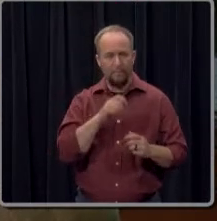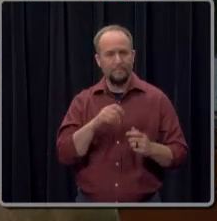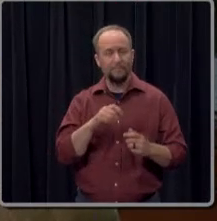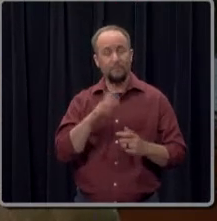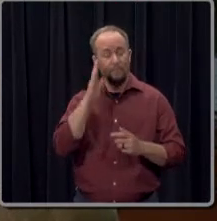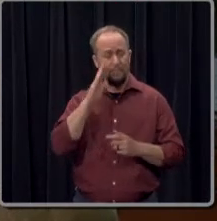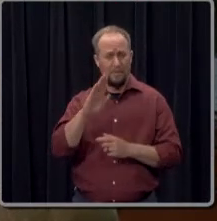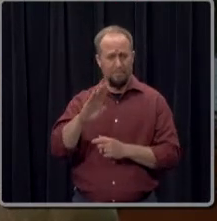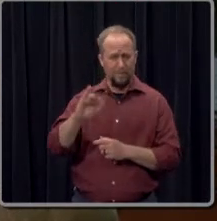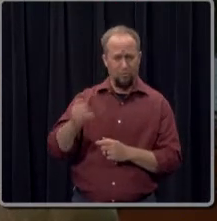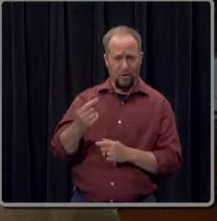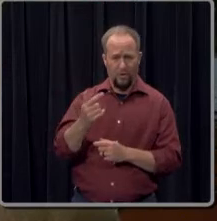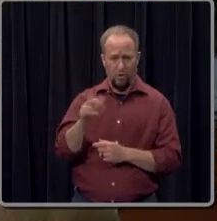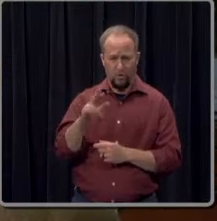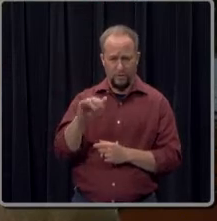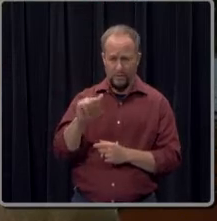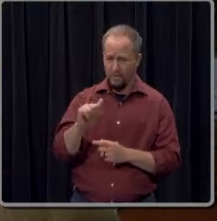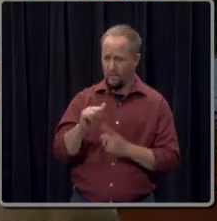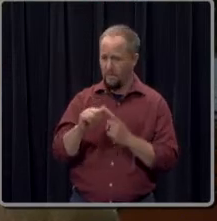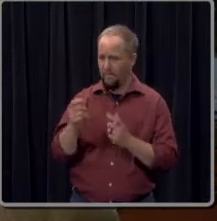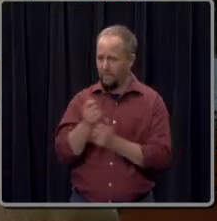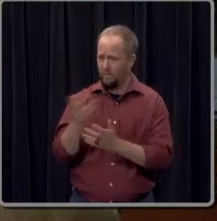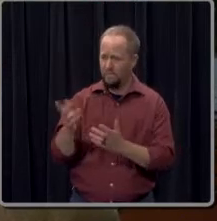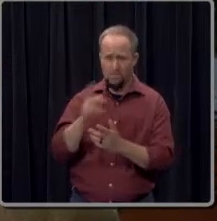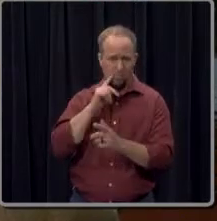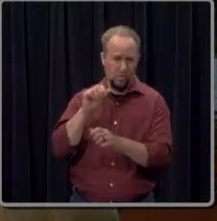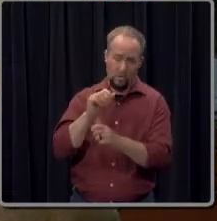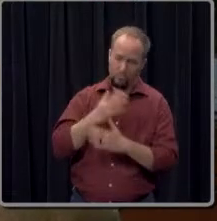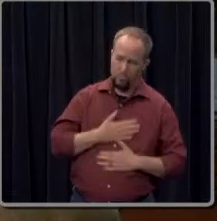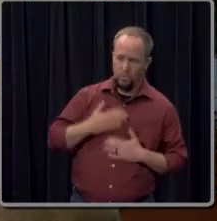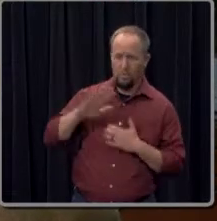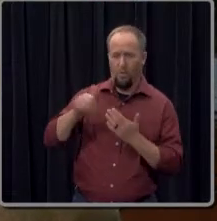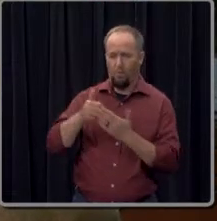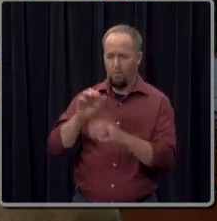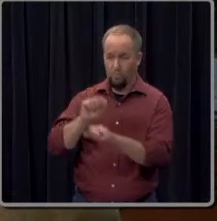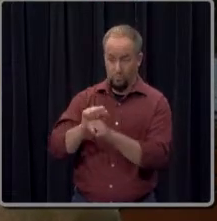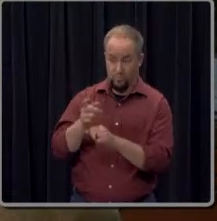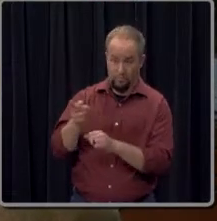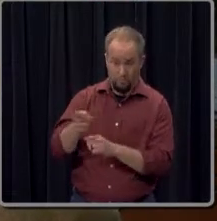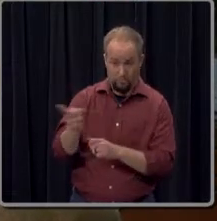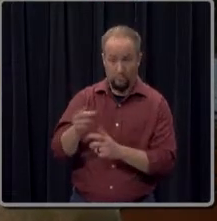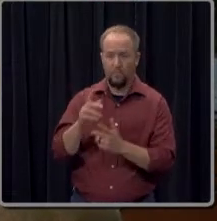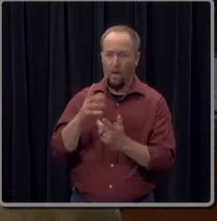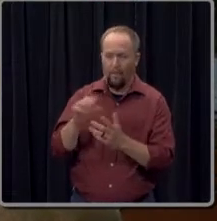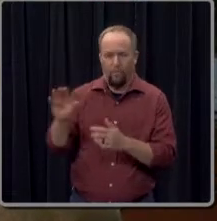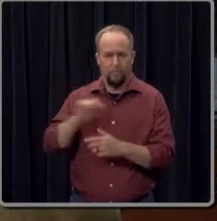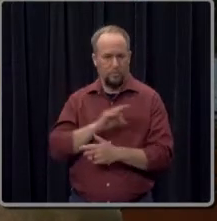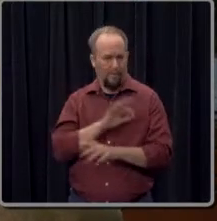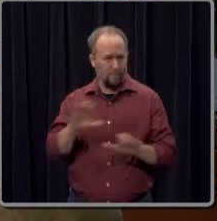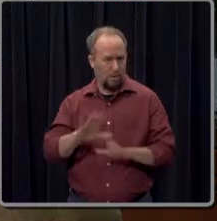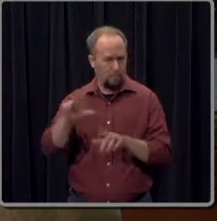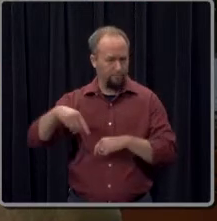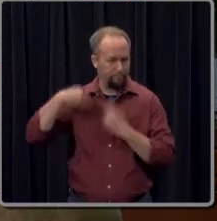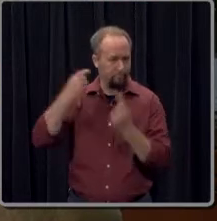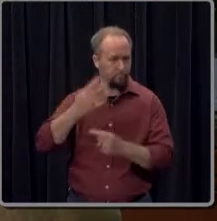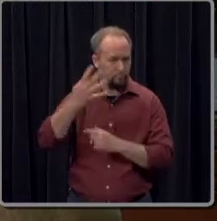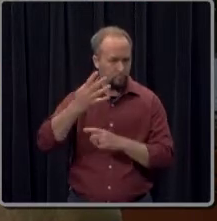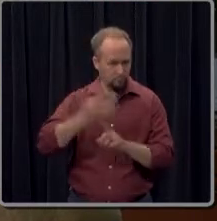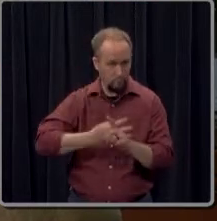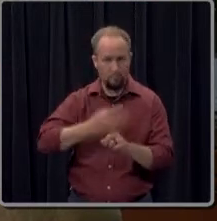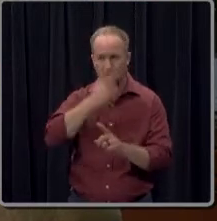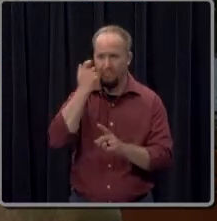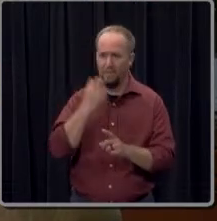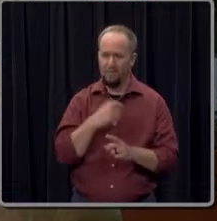Kanda are here tonight, and I appreciate all the work that they and their staff have done over the last 4 months, because of